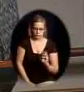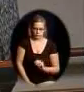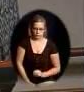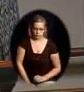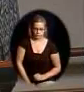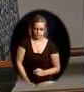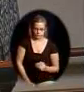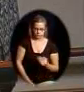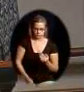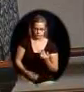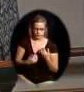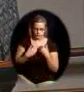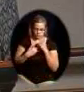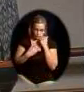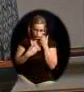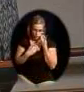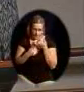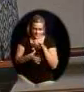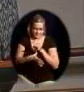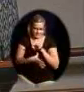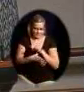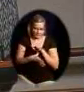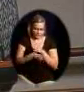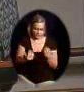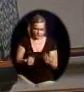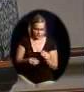I think we have some shy seniors.